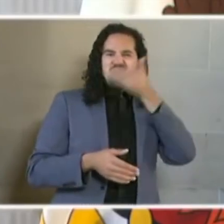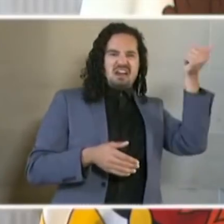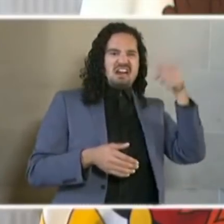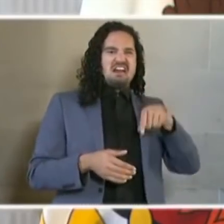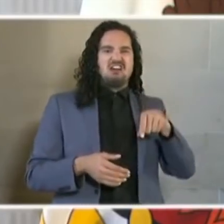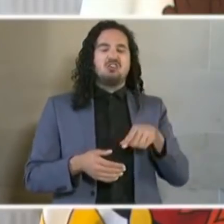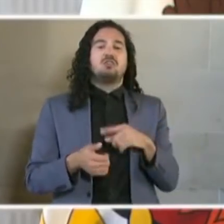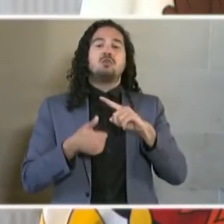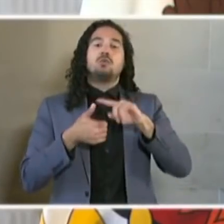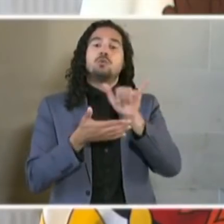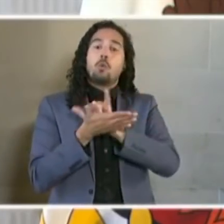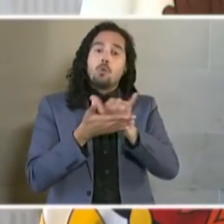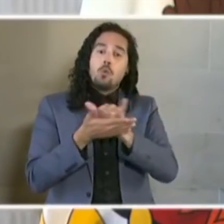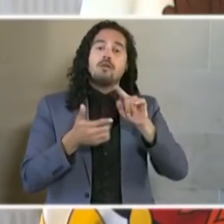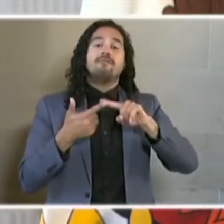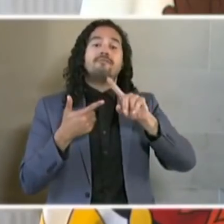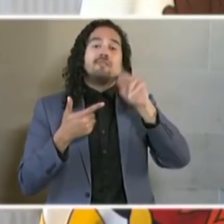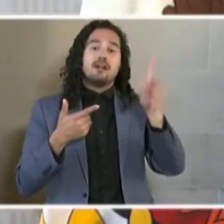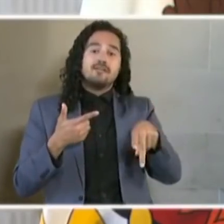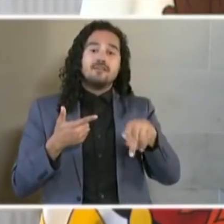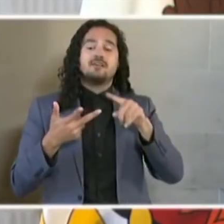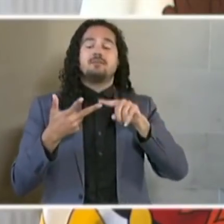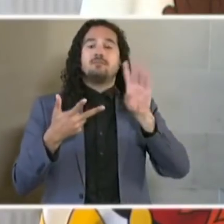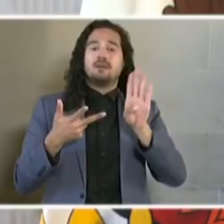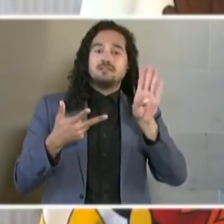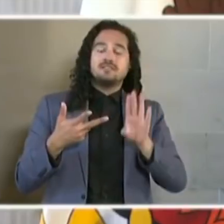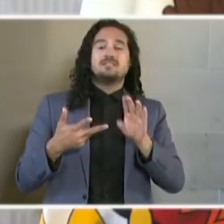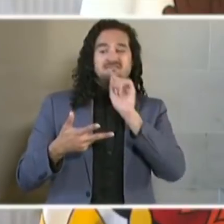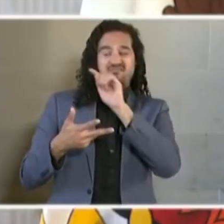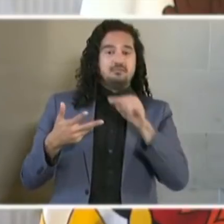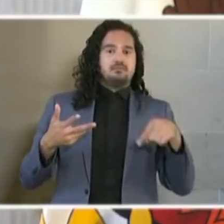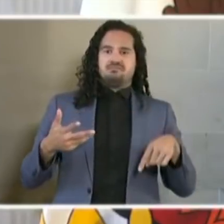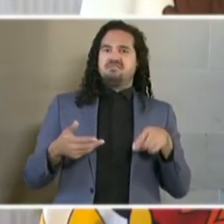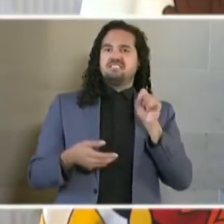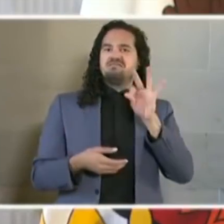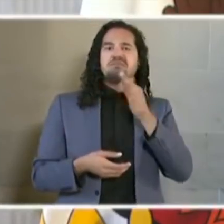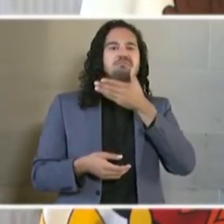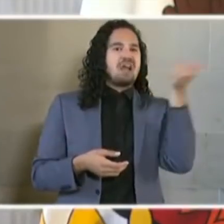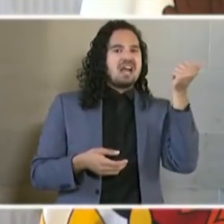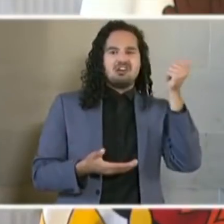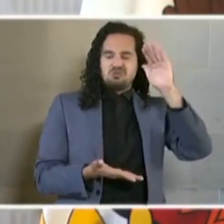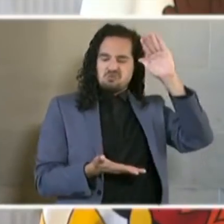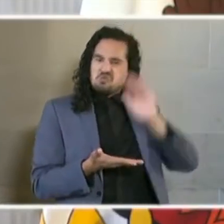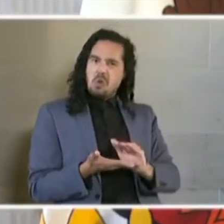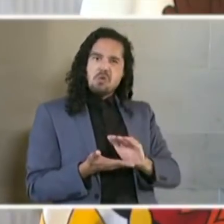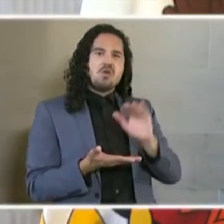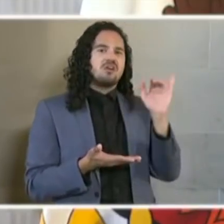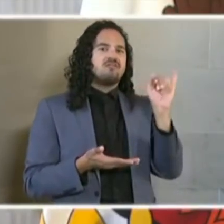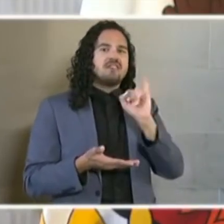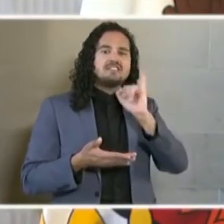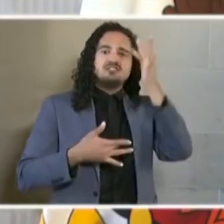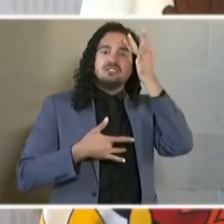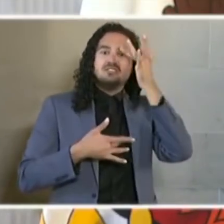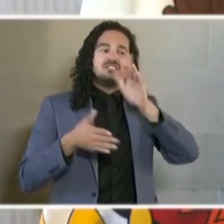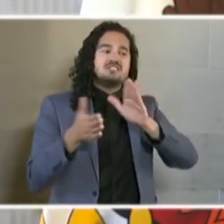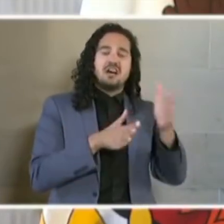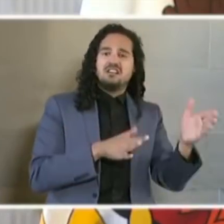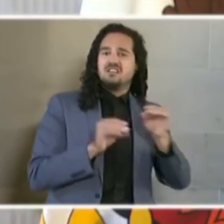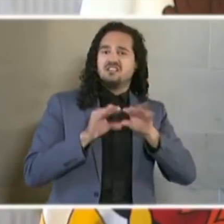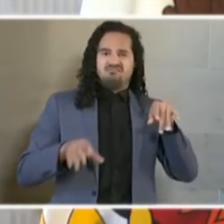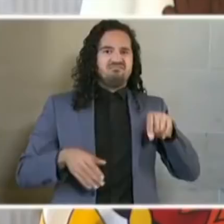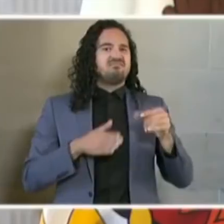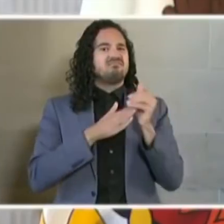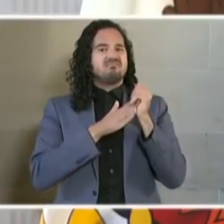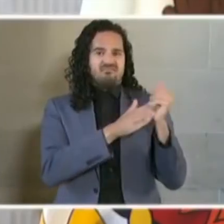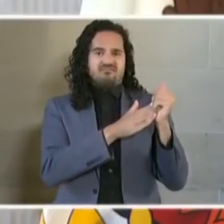York, Philadelphia, Baltimore, Denver, and Los Angeles. We continue to have the lowest death